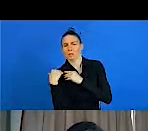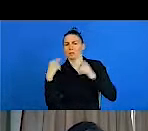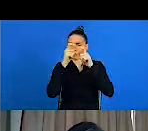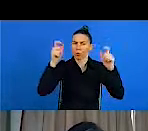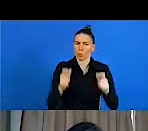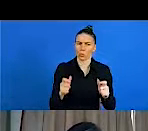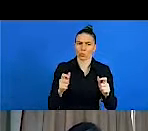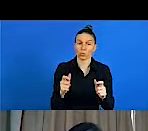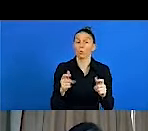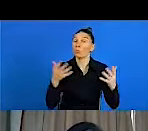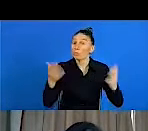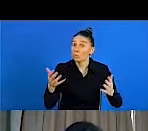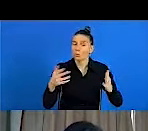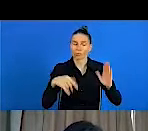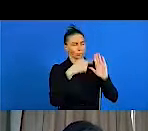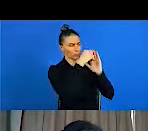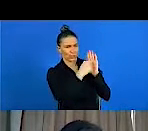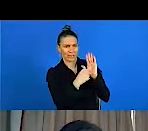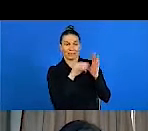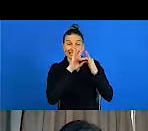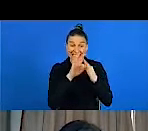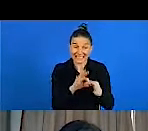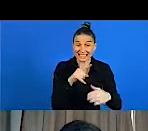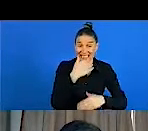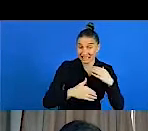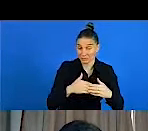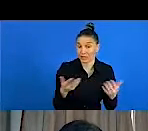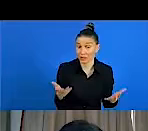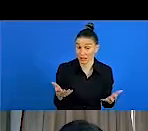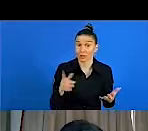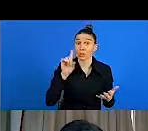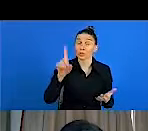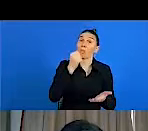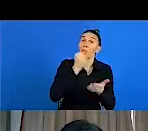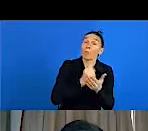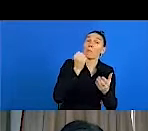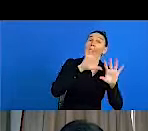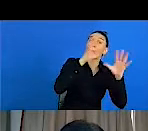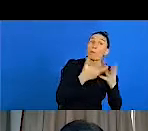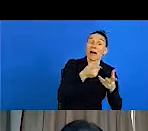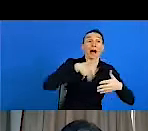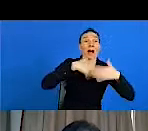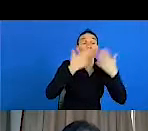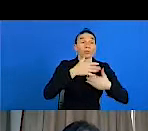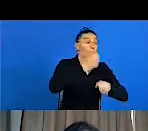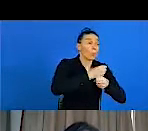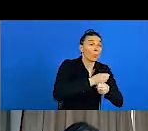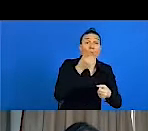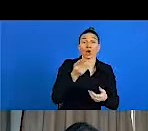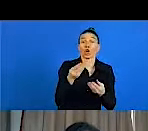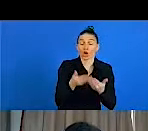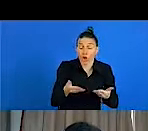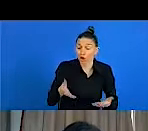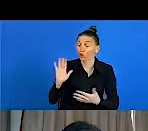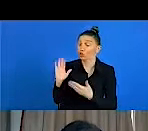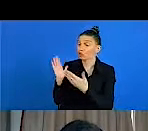disability. And this includes mainstreaming disability into the bank's operations and systems and services,